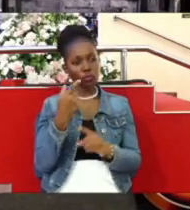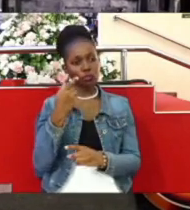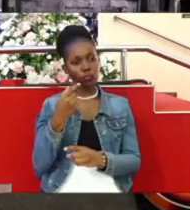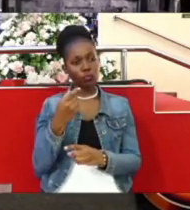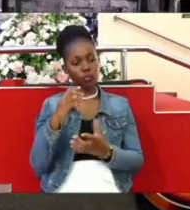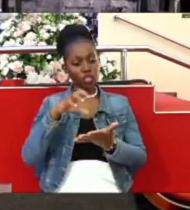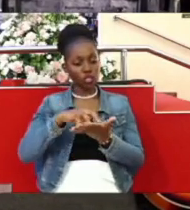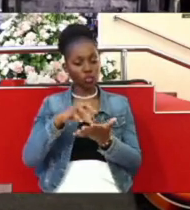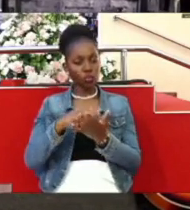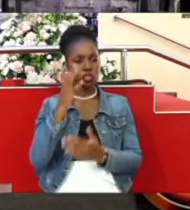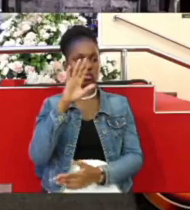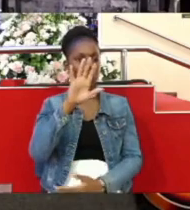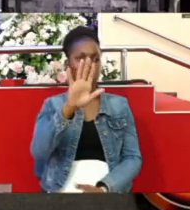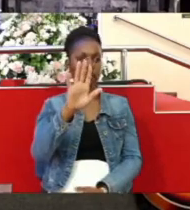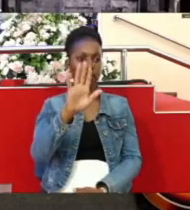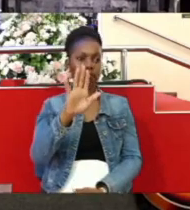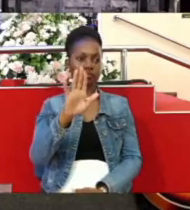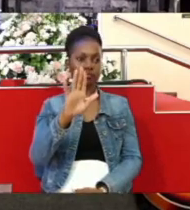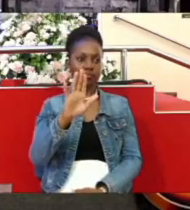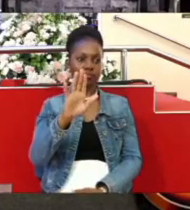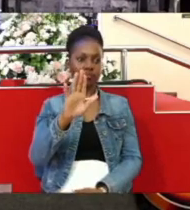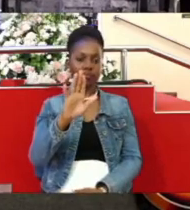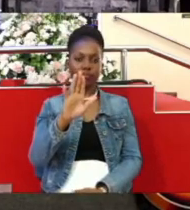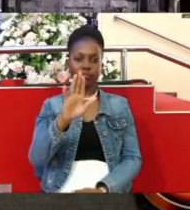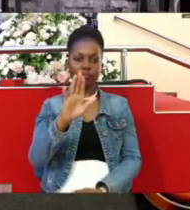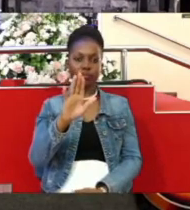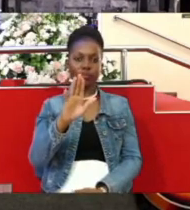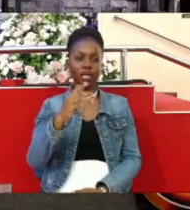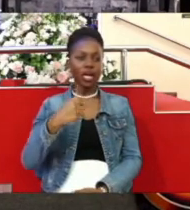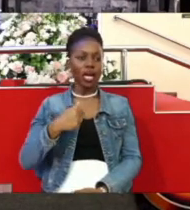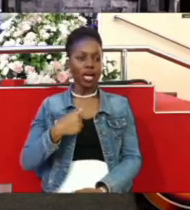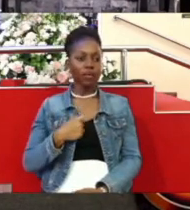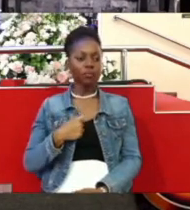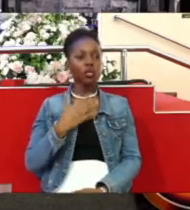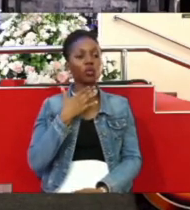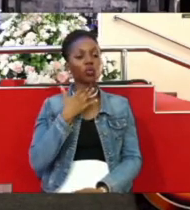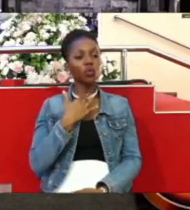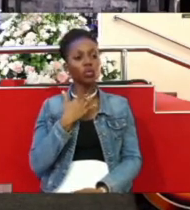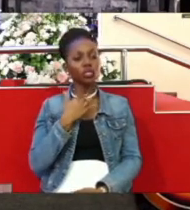well. And for me, I want to dig that well that's going to provide for